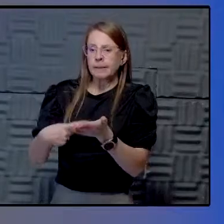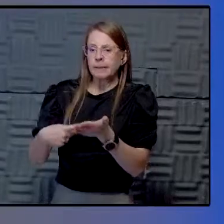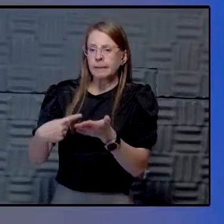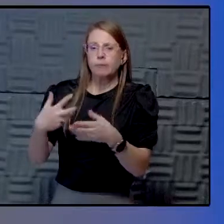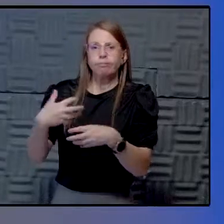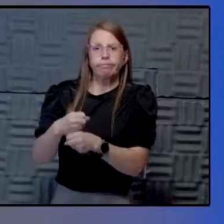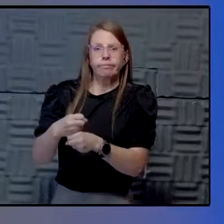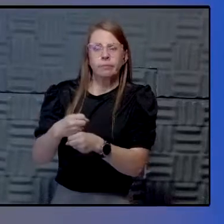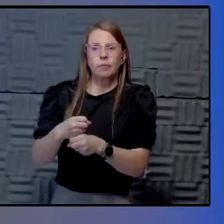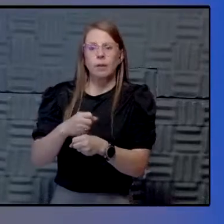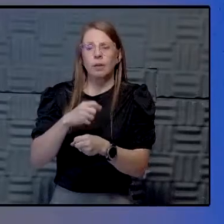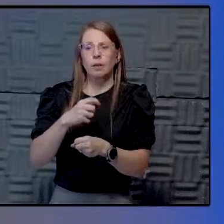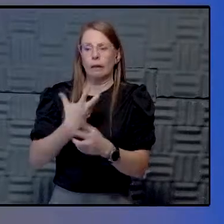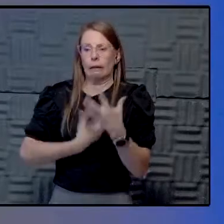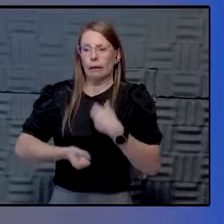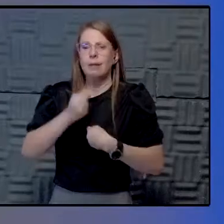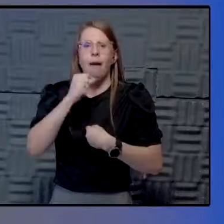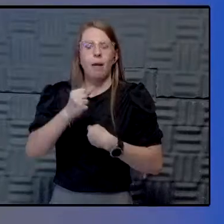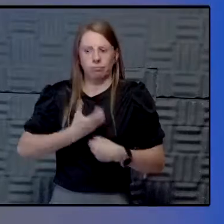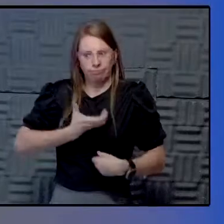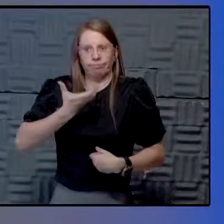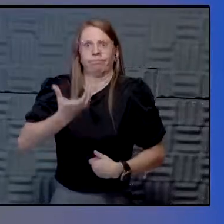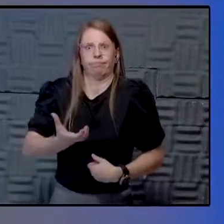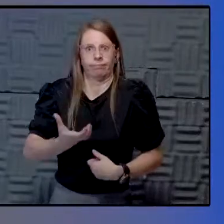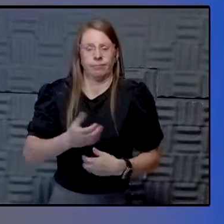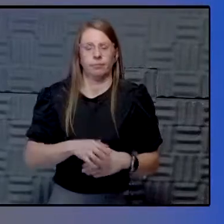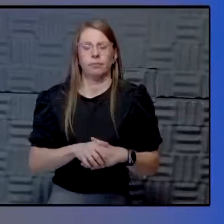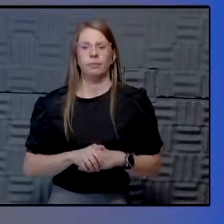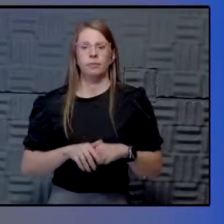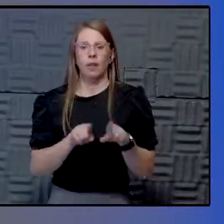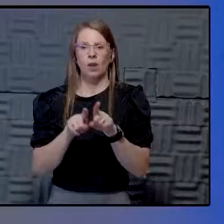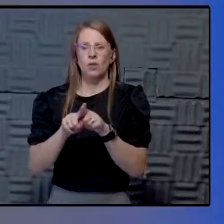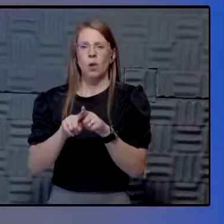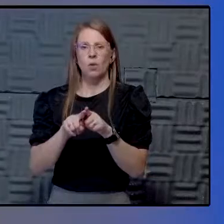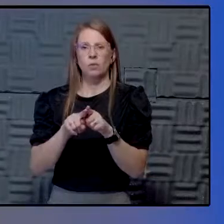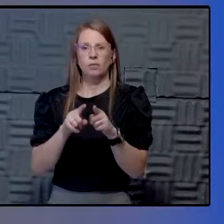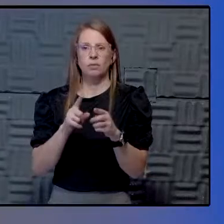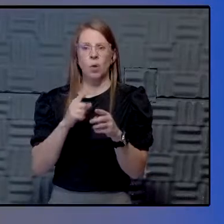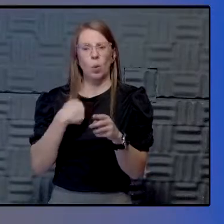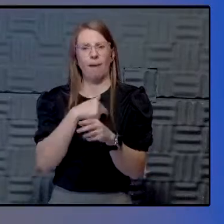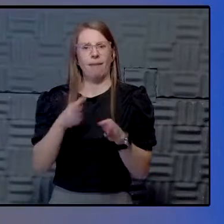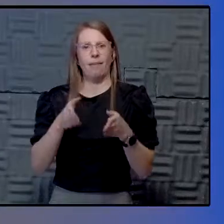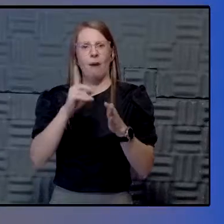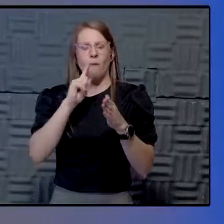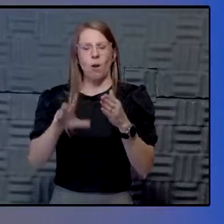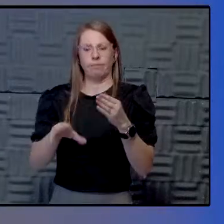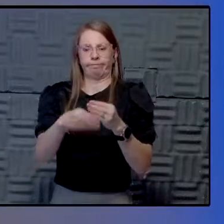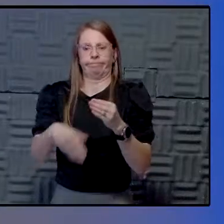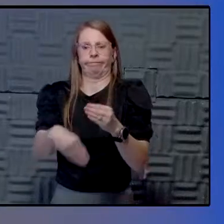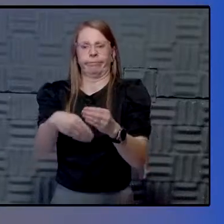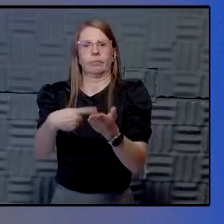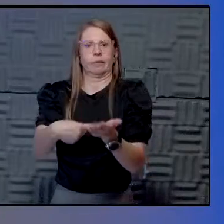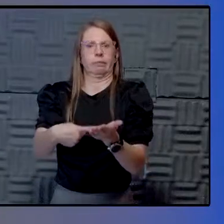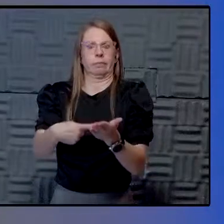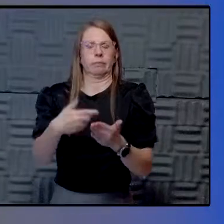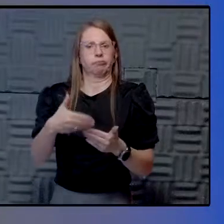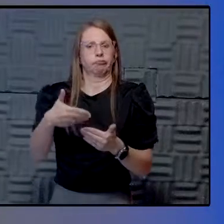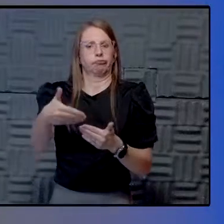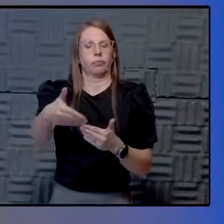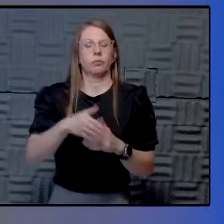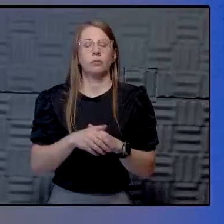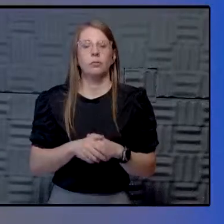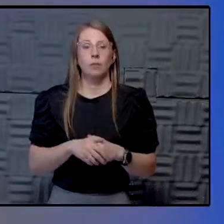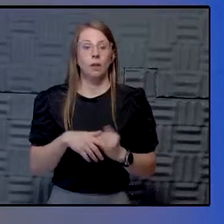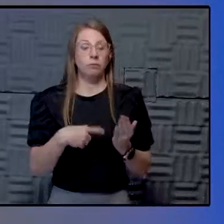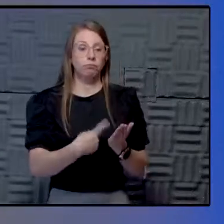things in. And then often it takes subsequent discussions. And we actually not just